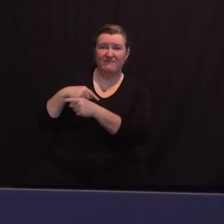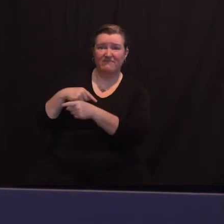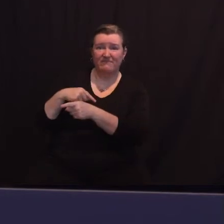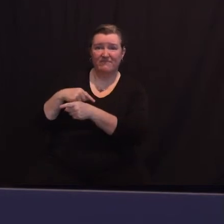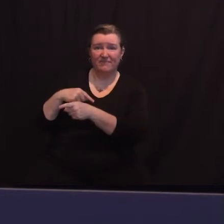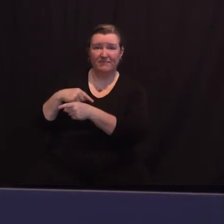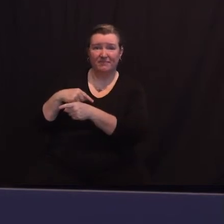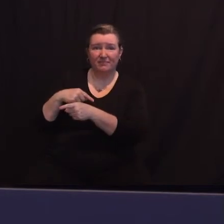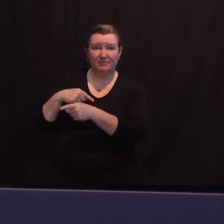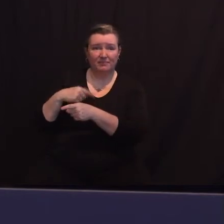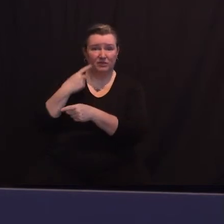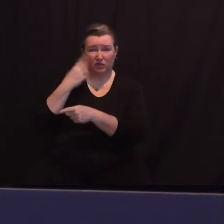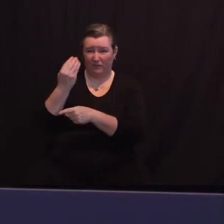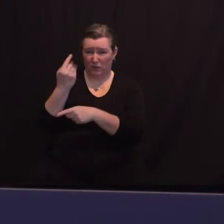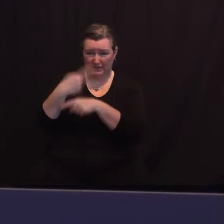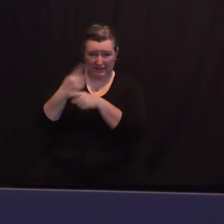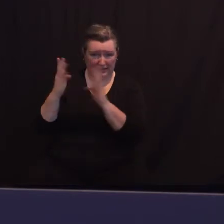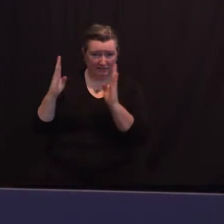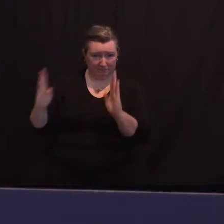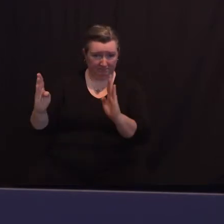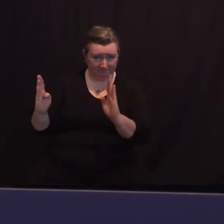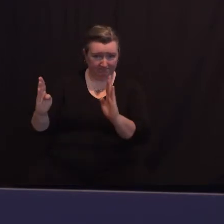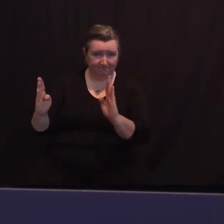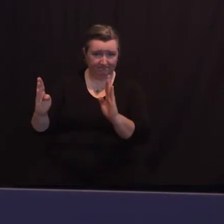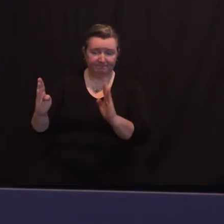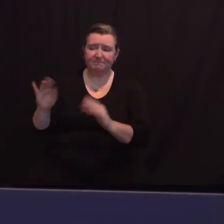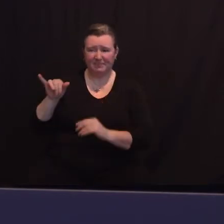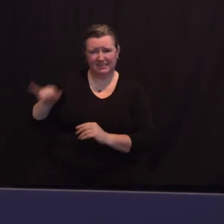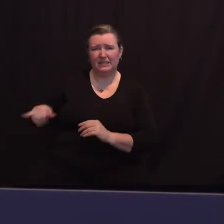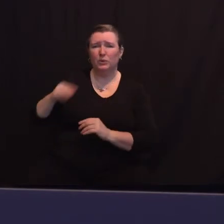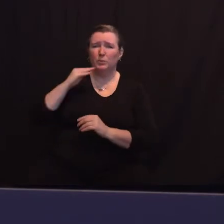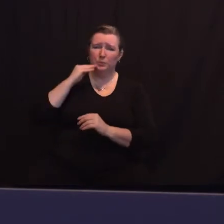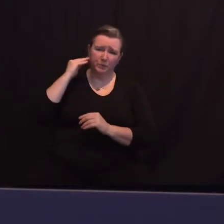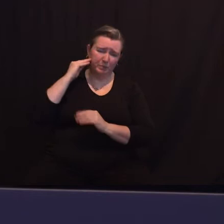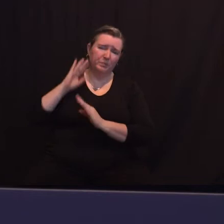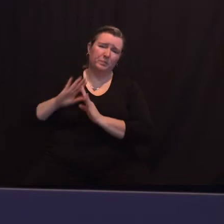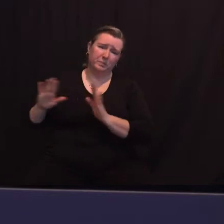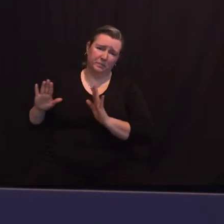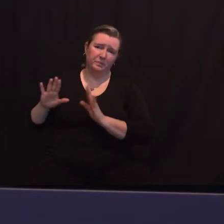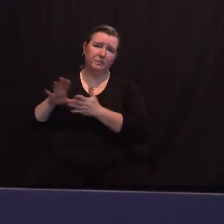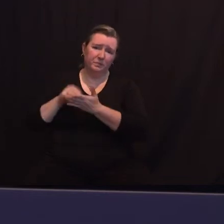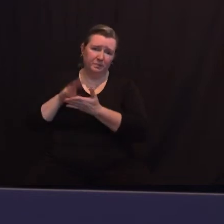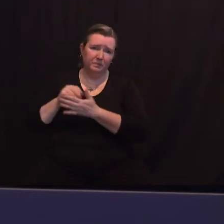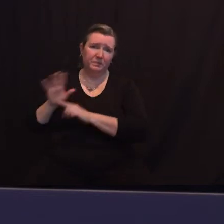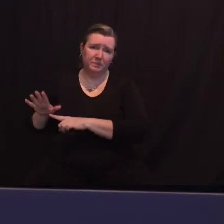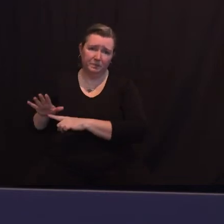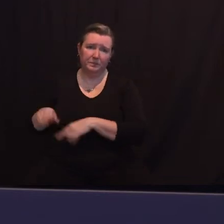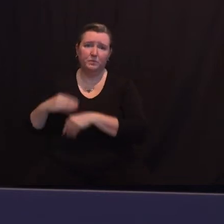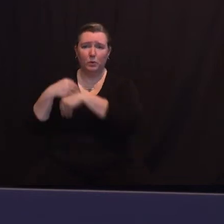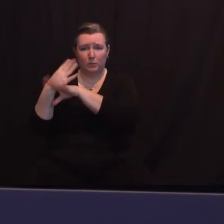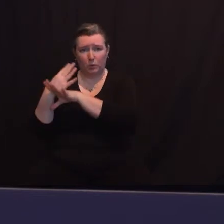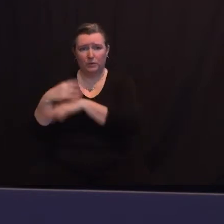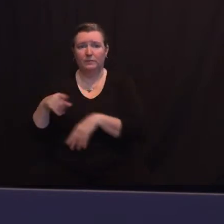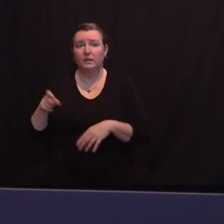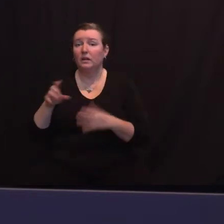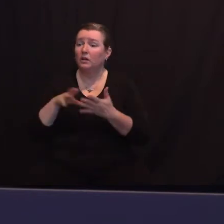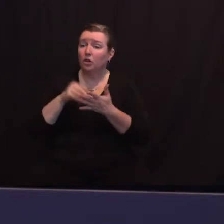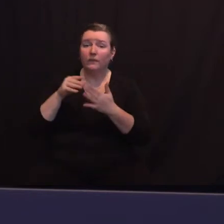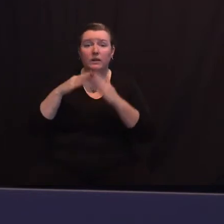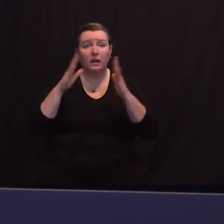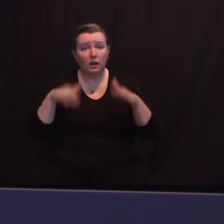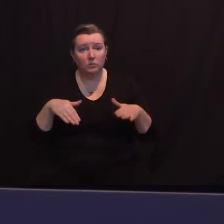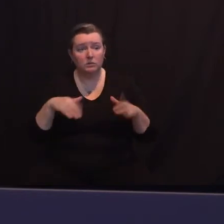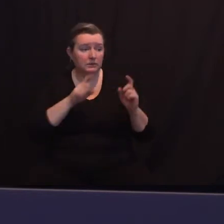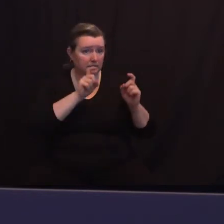days. If someone in their household is being tested for COVID-19 due to illness, they should also